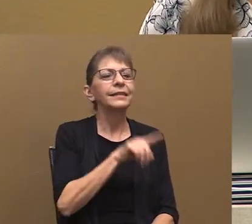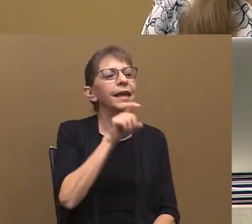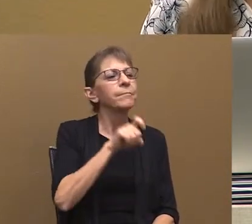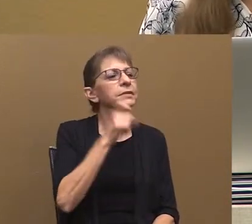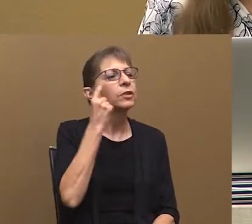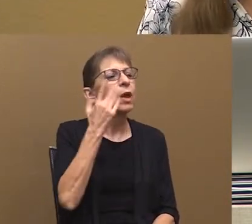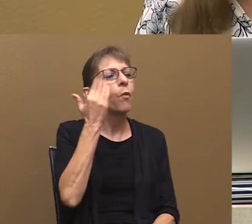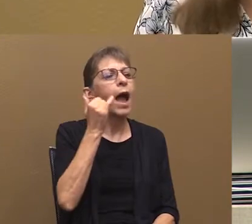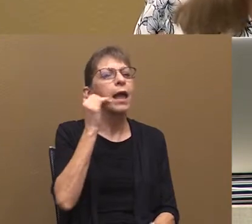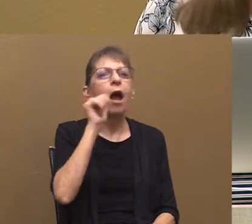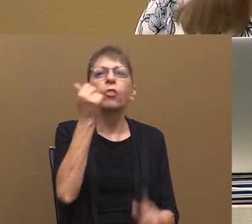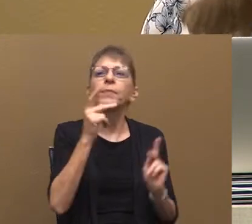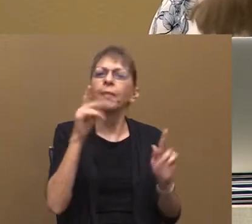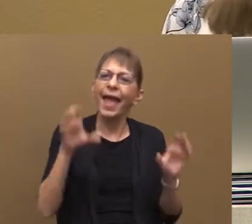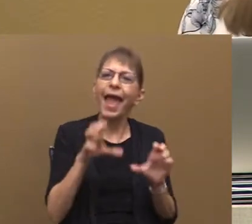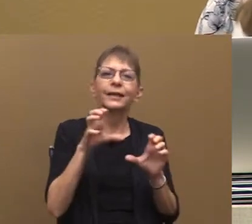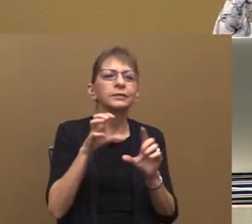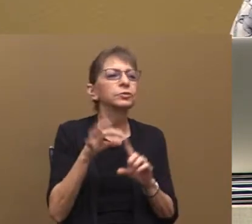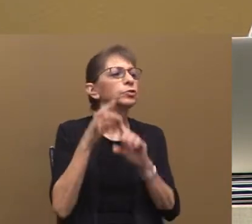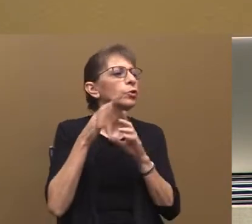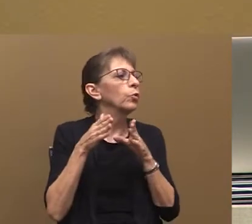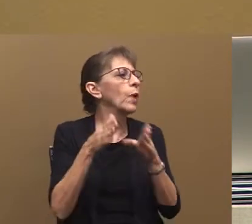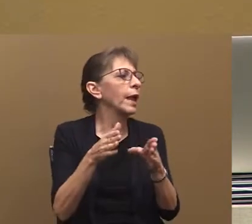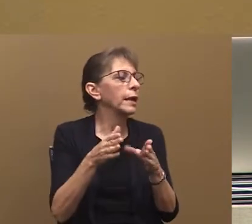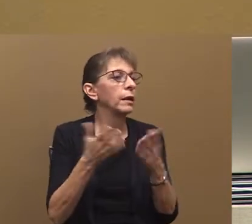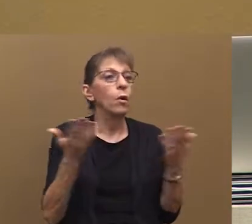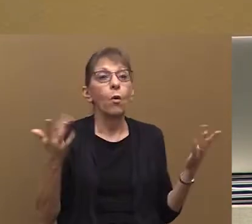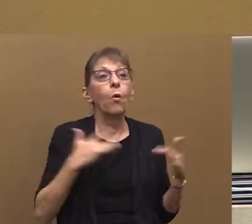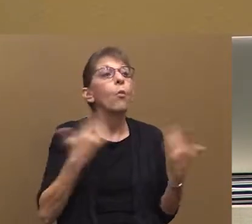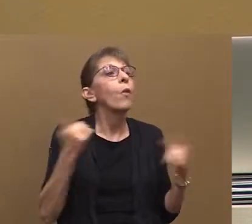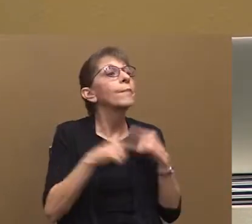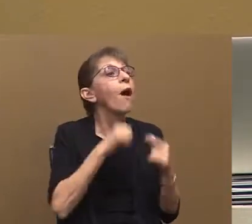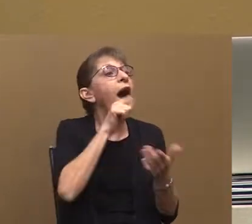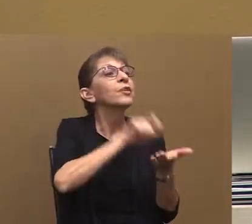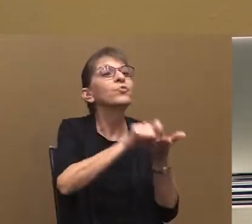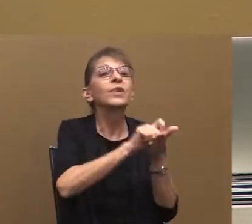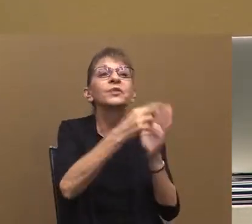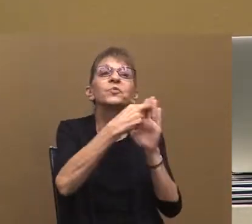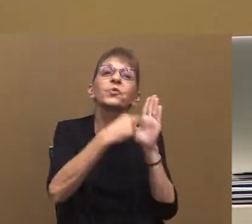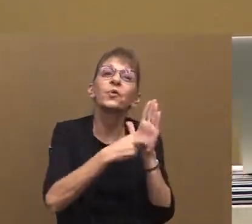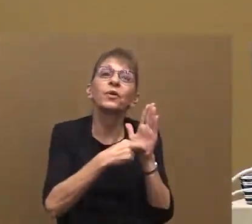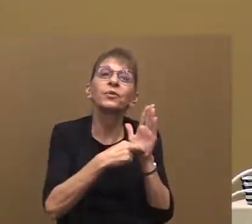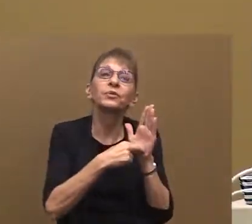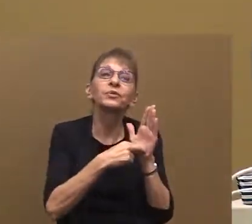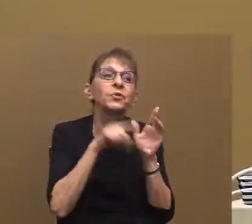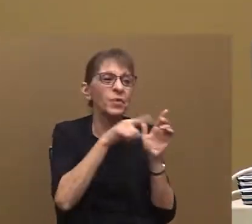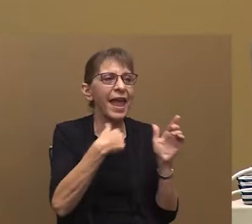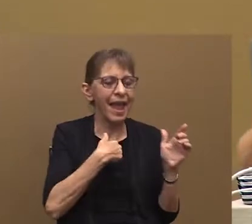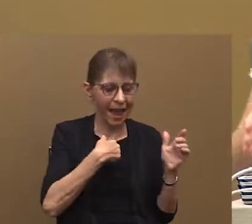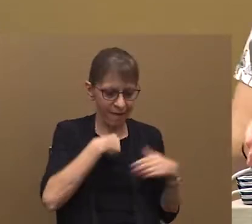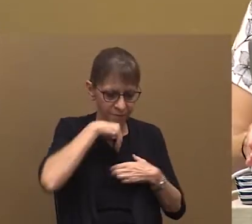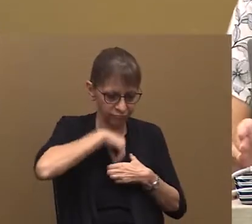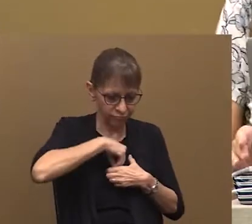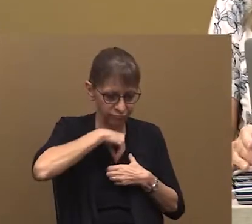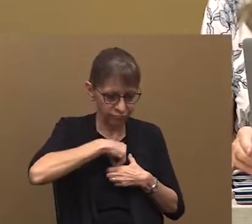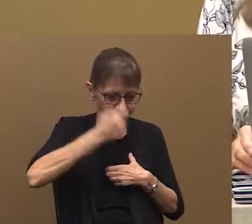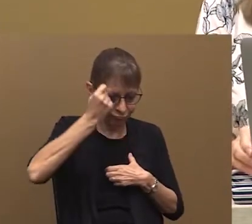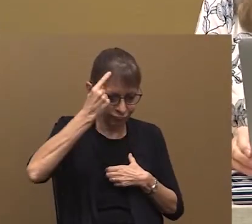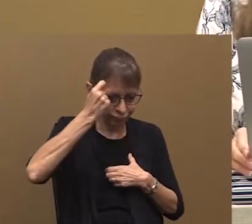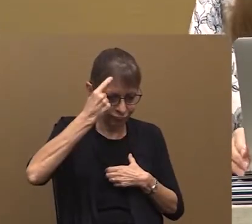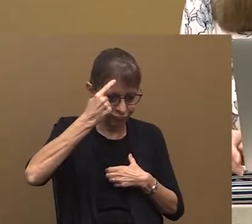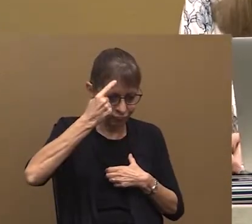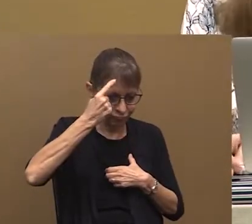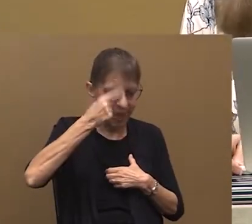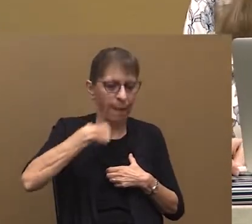that way? And what about the unwritten rules for them? Do they have insight into